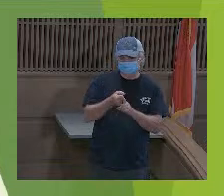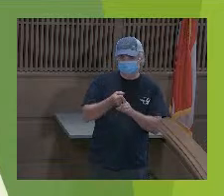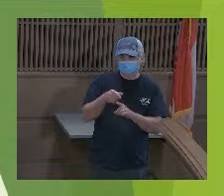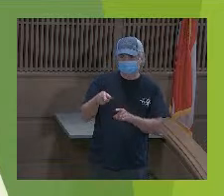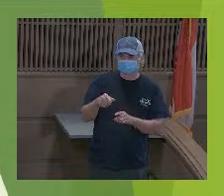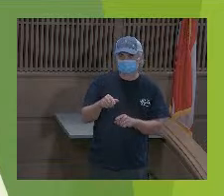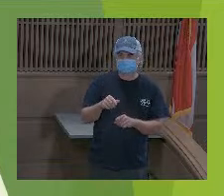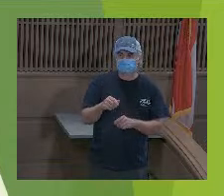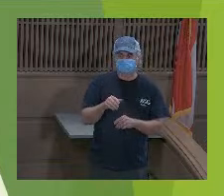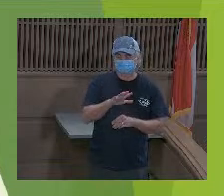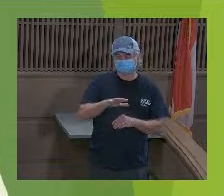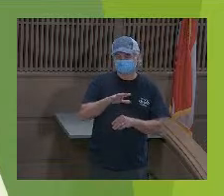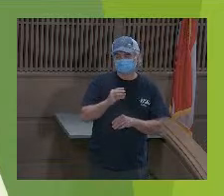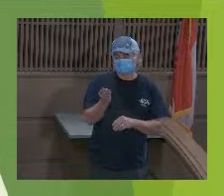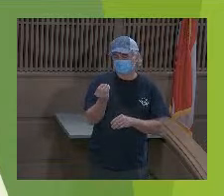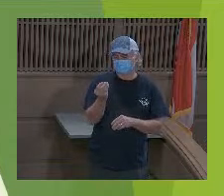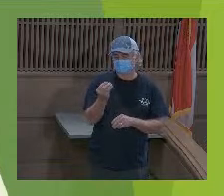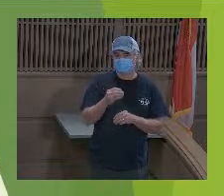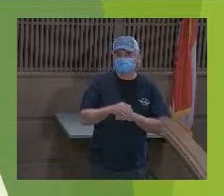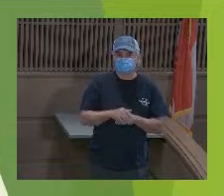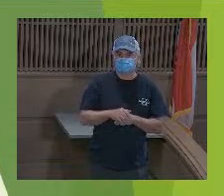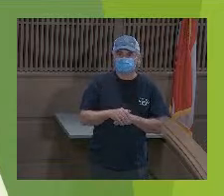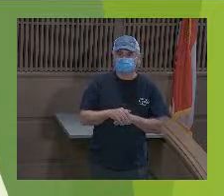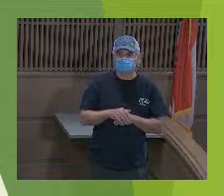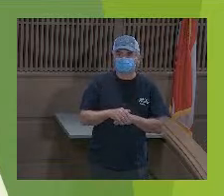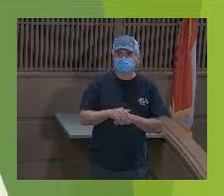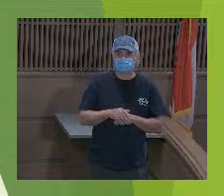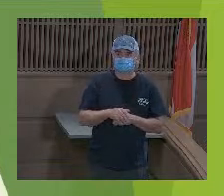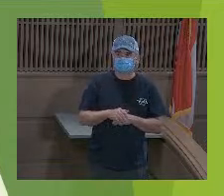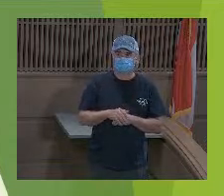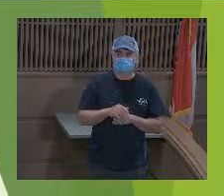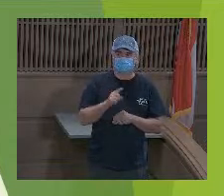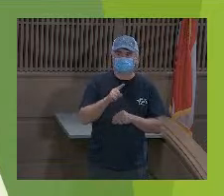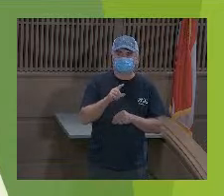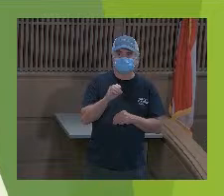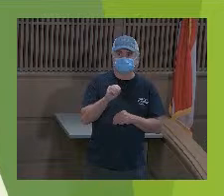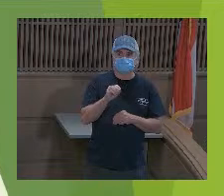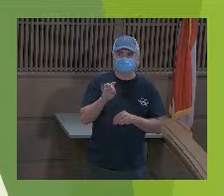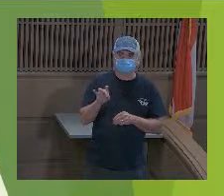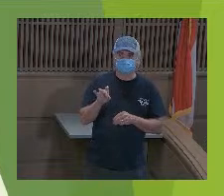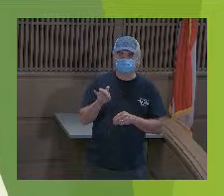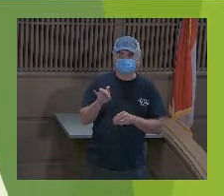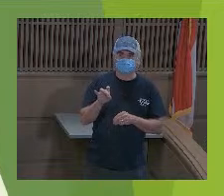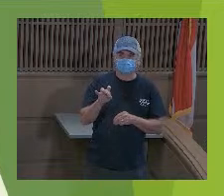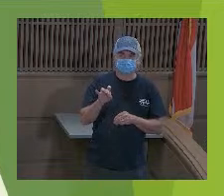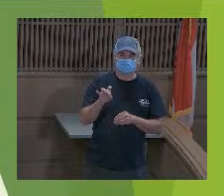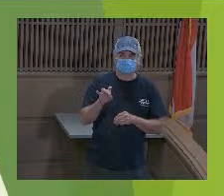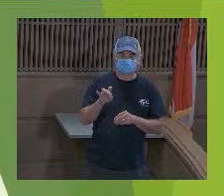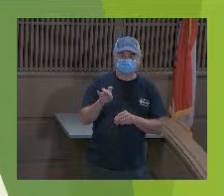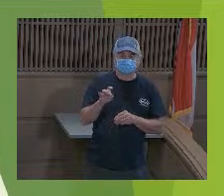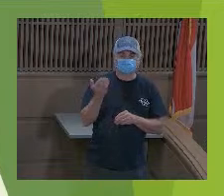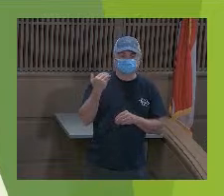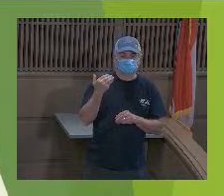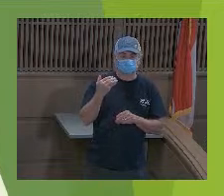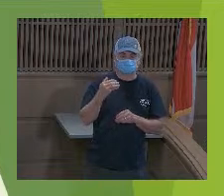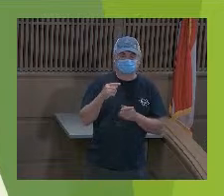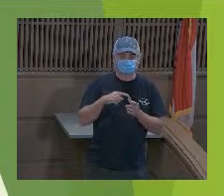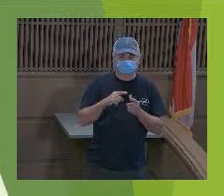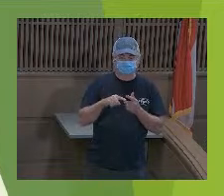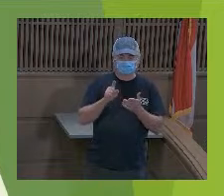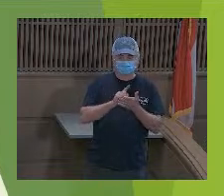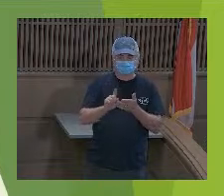August 14th, 108, the average census jumped up to 146 in 1